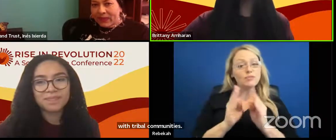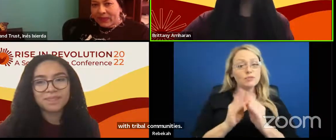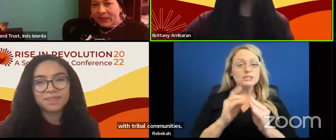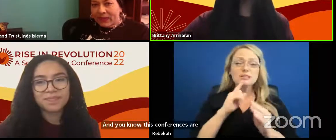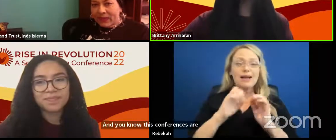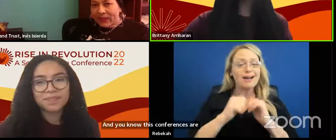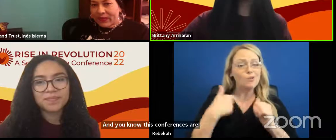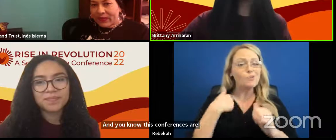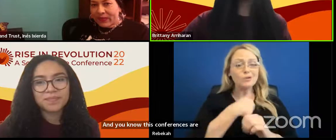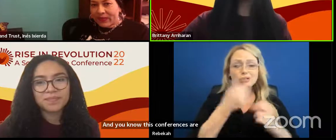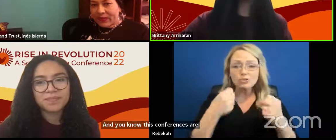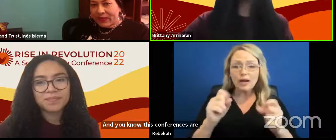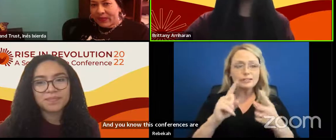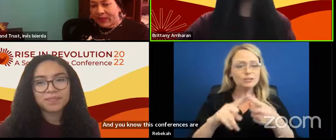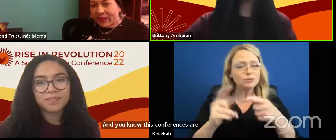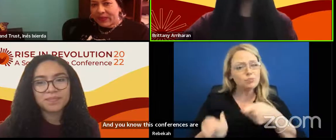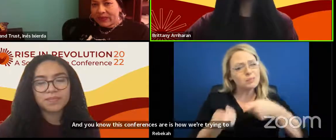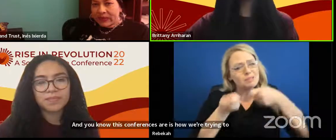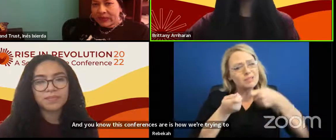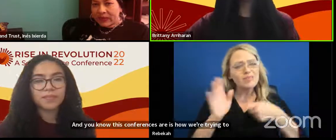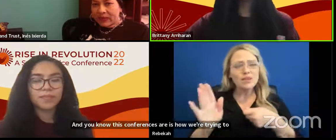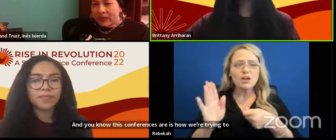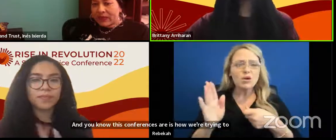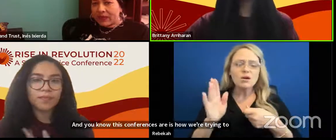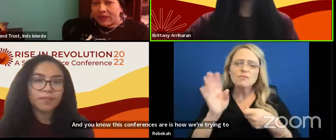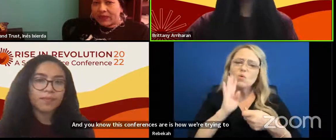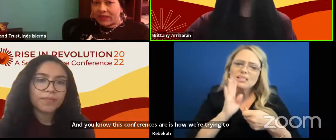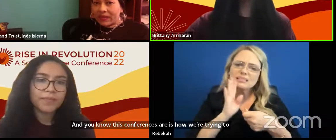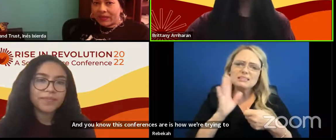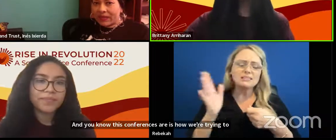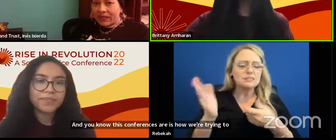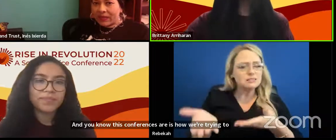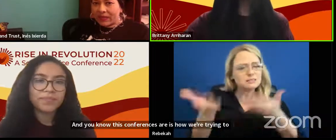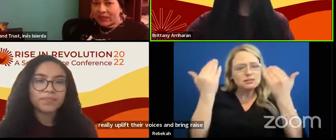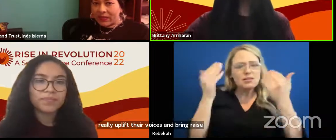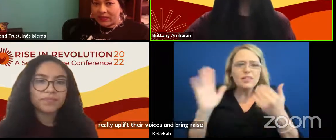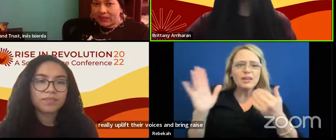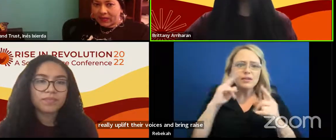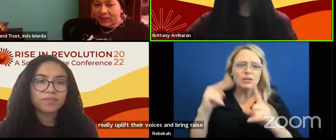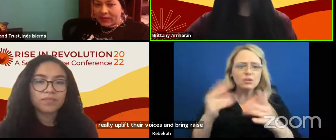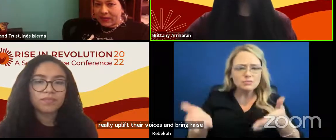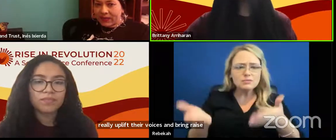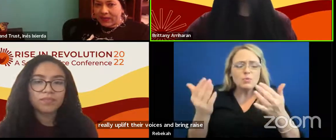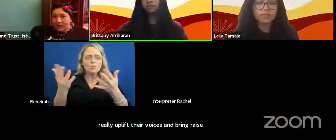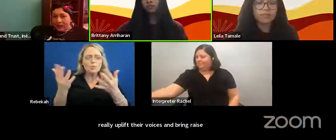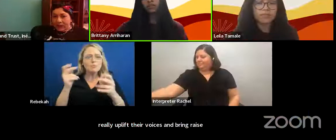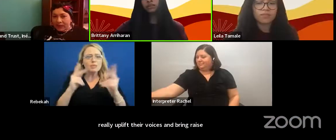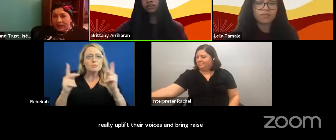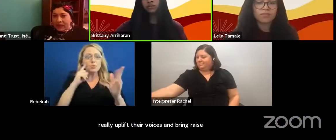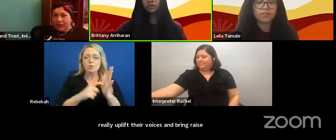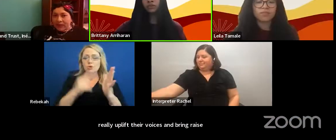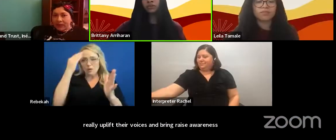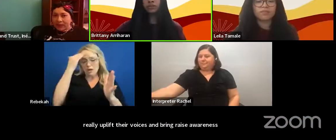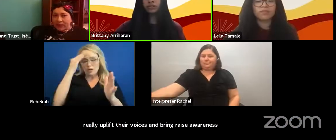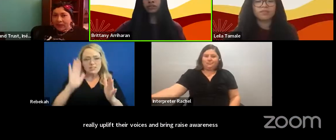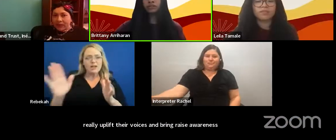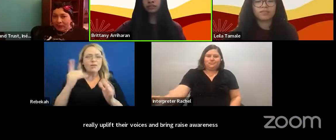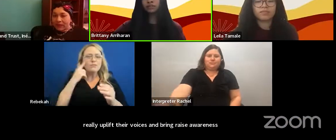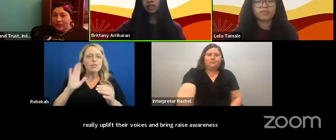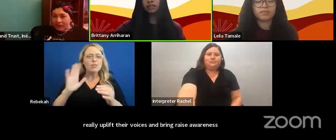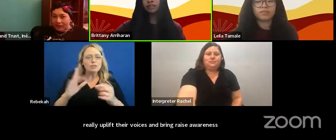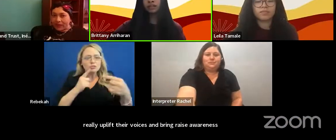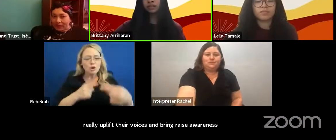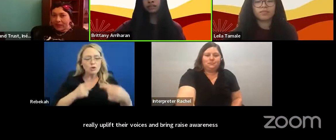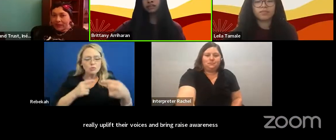to really uplift their voices and raise awareness for their struggles and